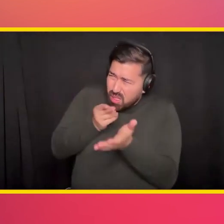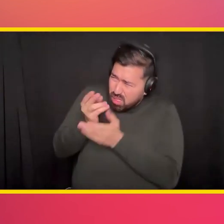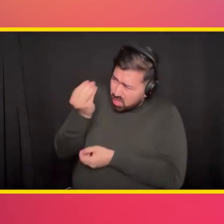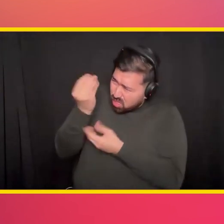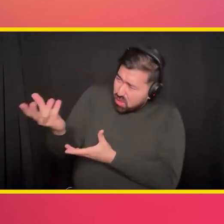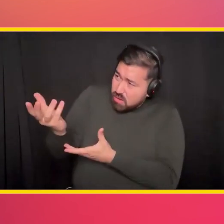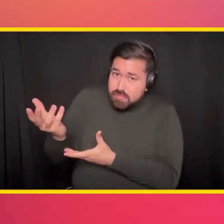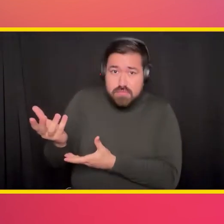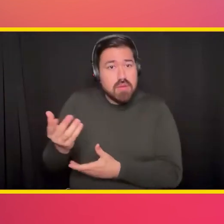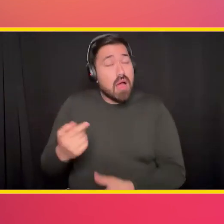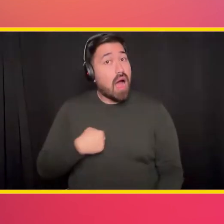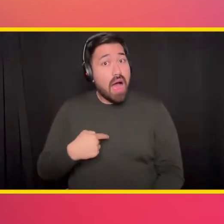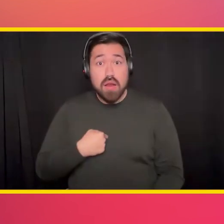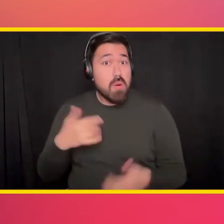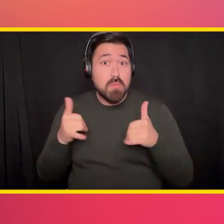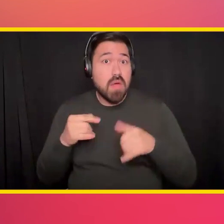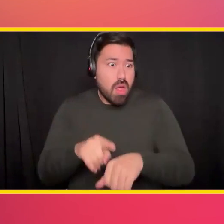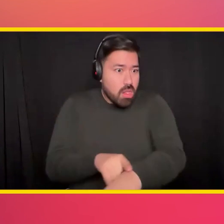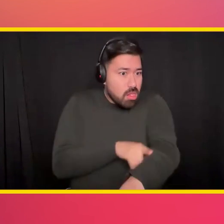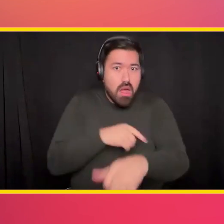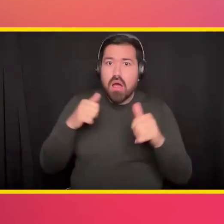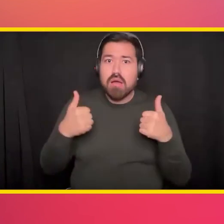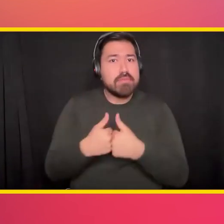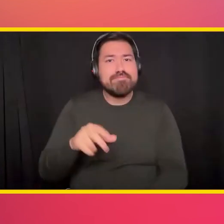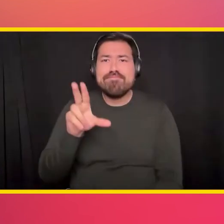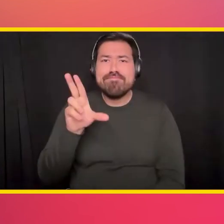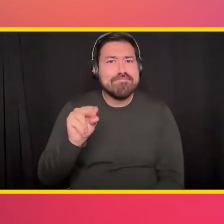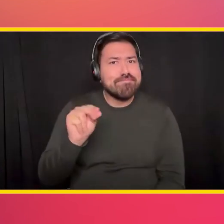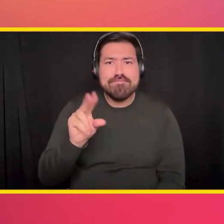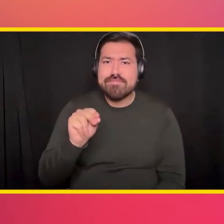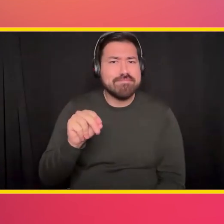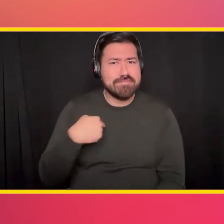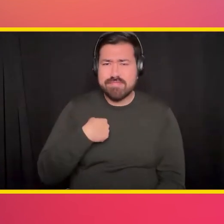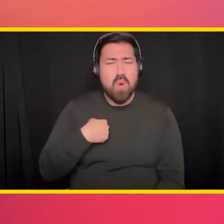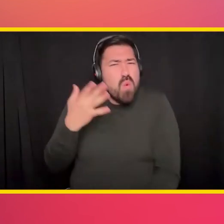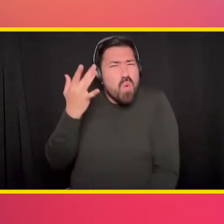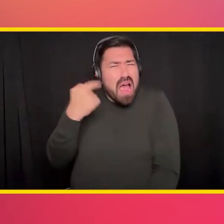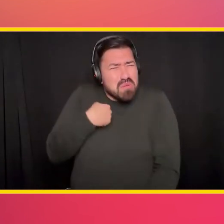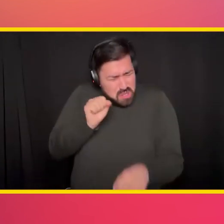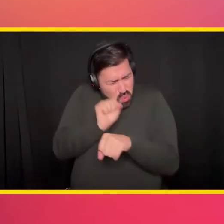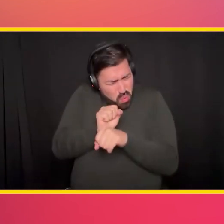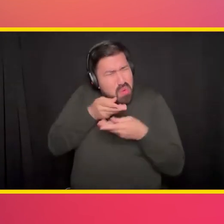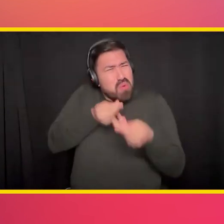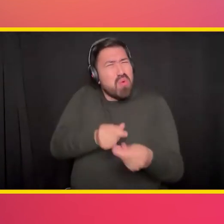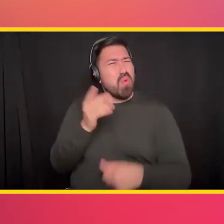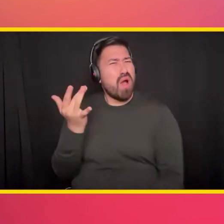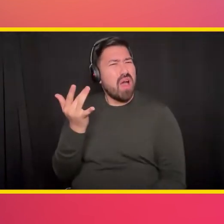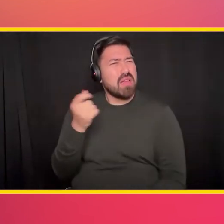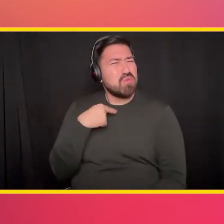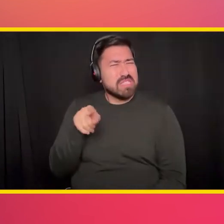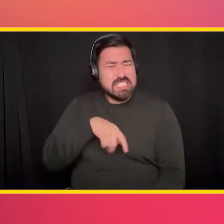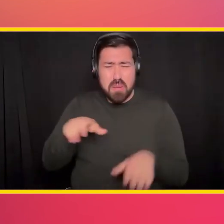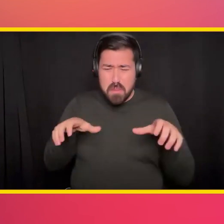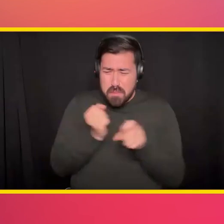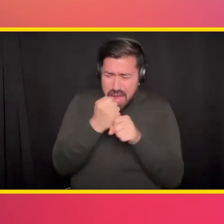I don't play the long game. Uh, what is, what, why would this work? Why would making